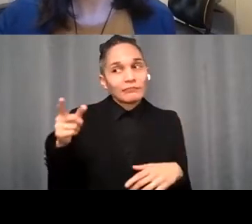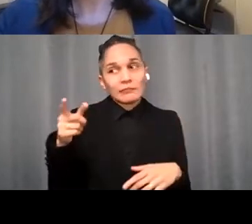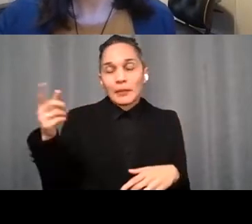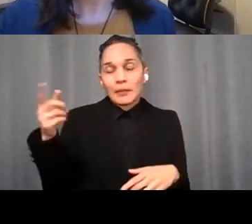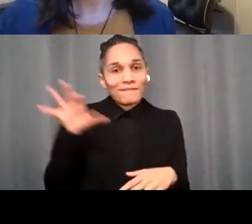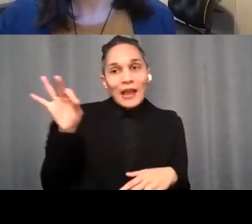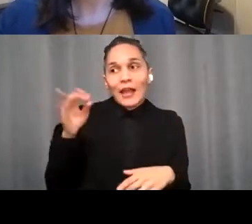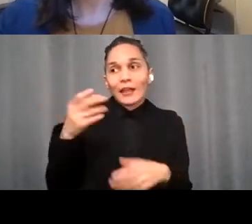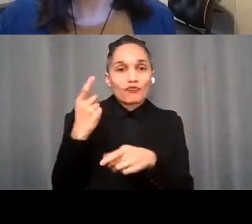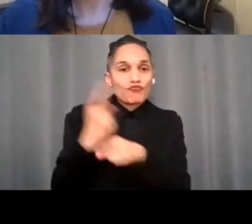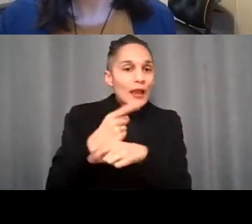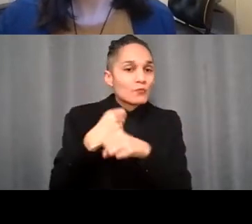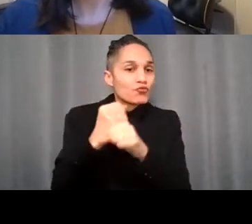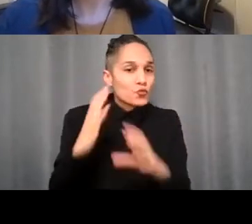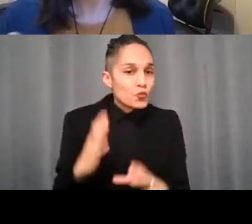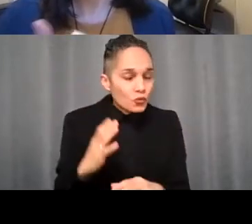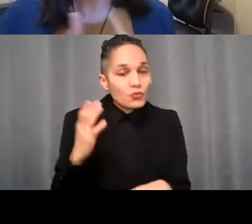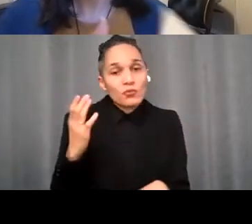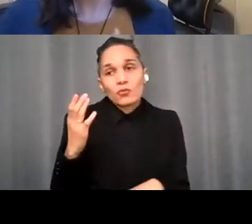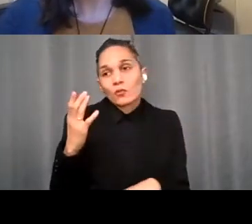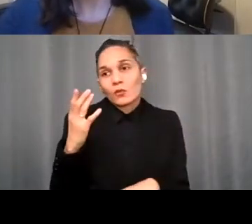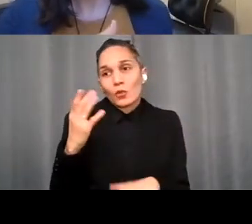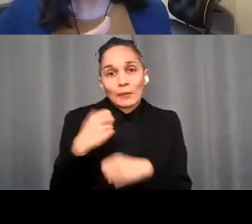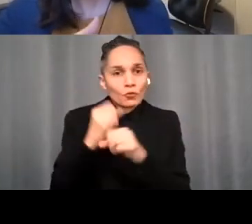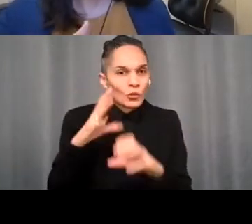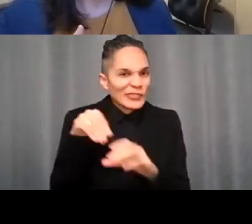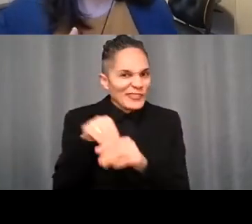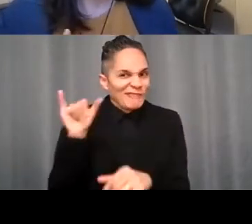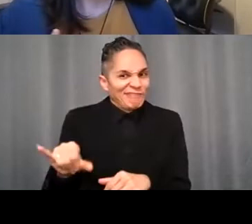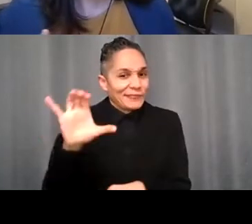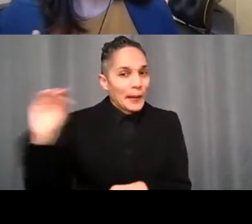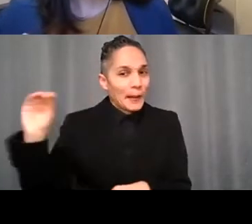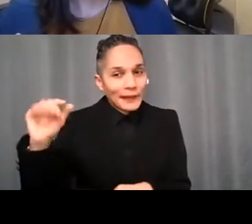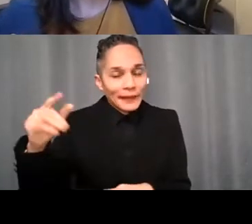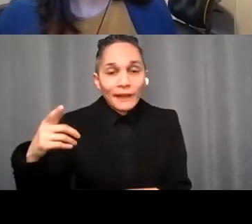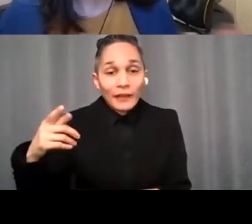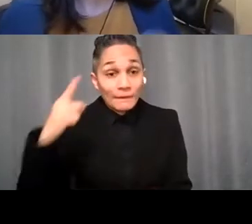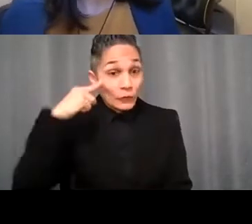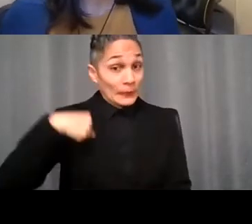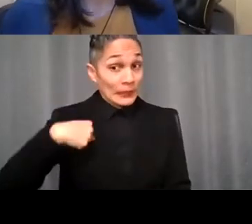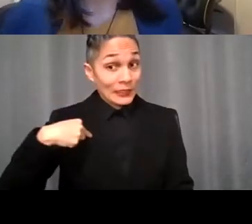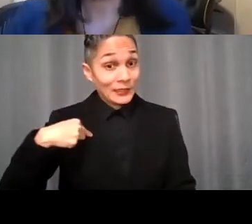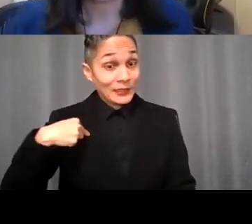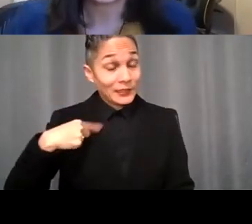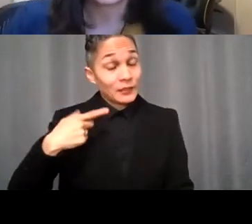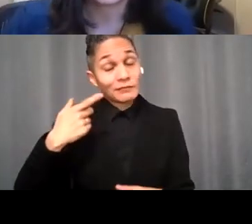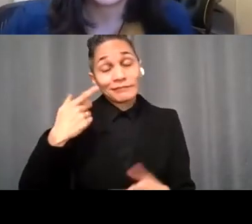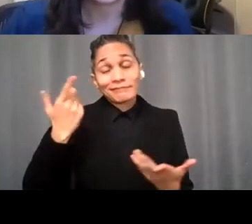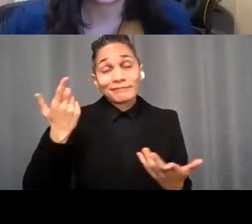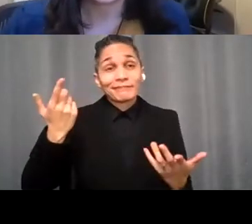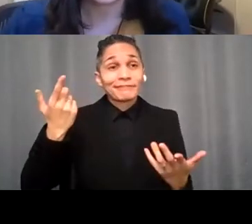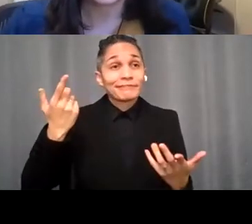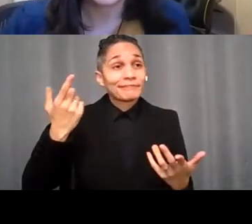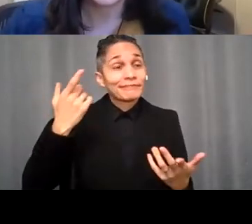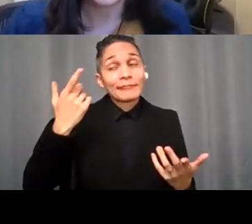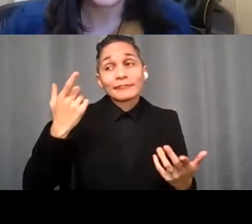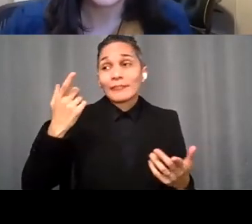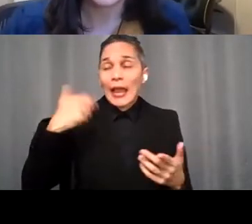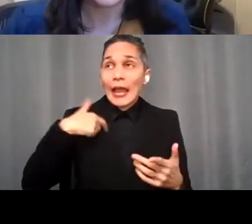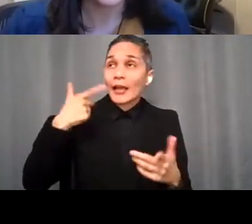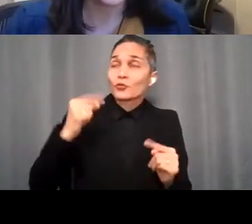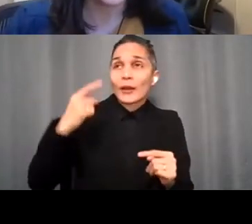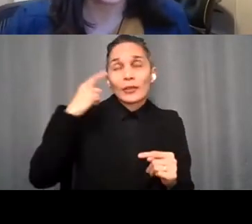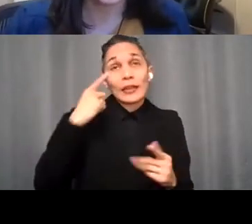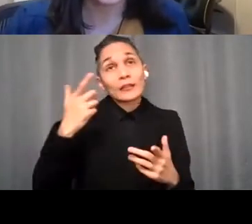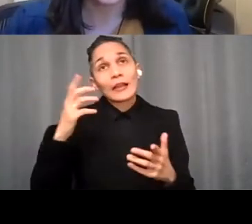piece or a producer within the company. So for me, if it's simply this, how do I live my